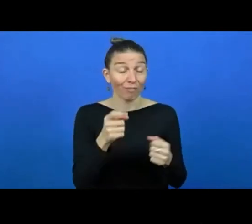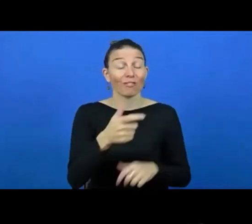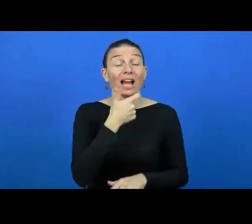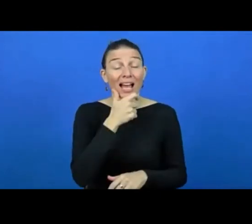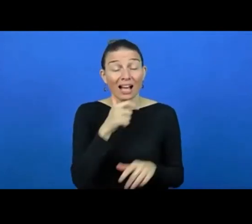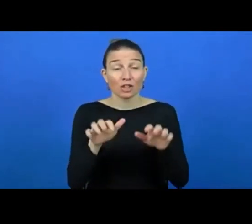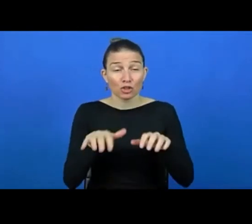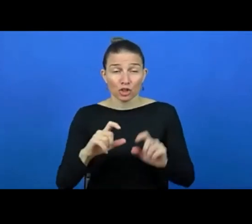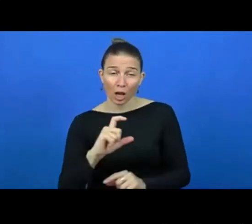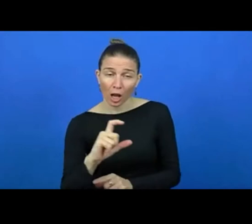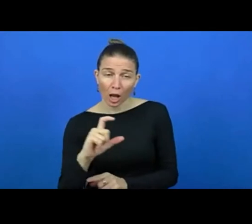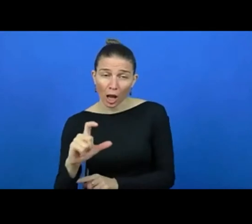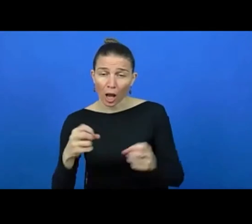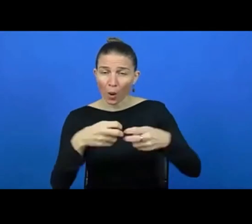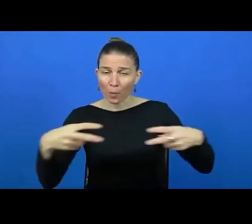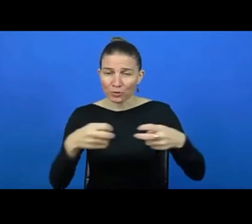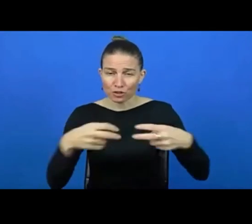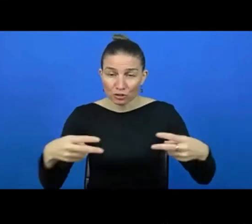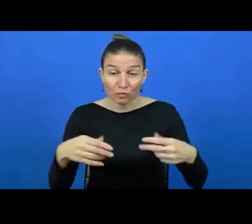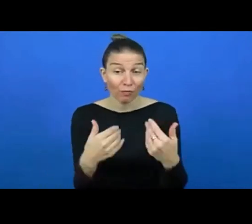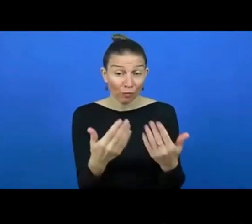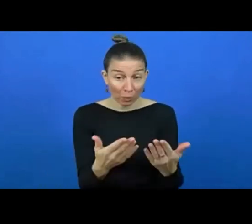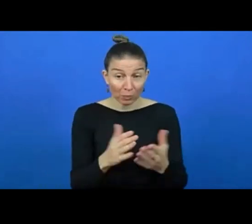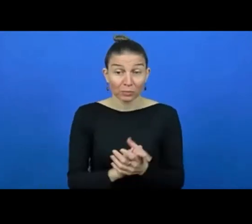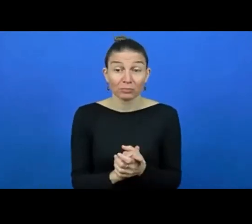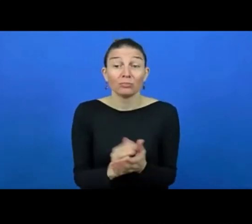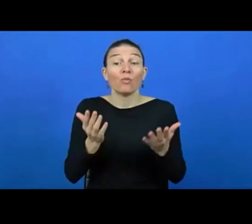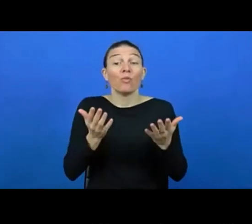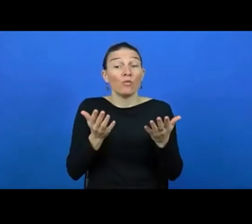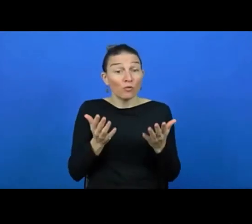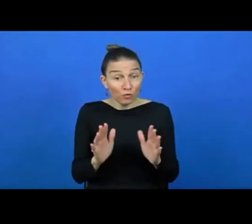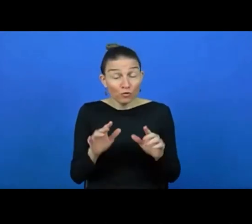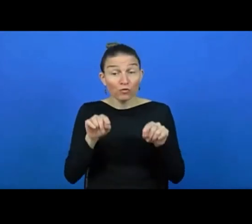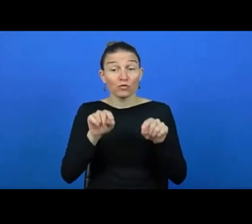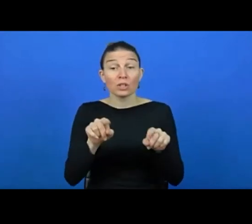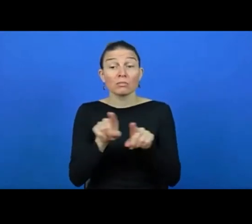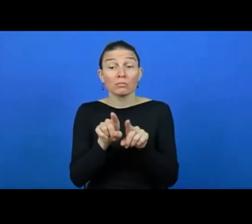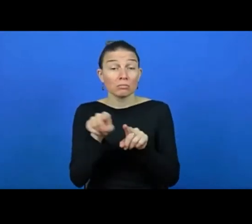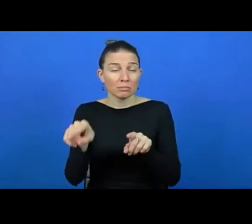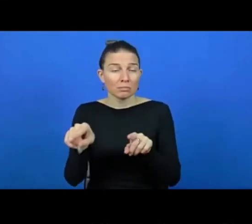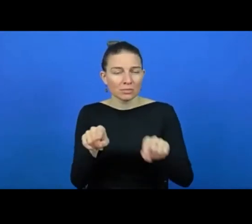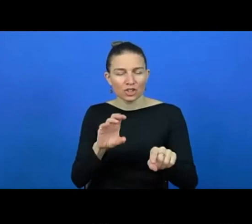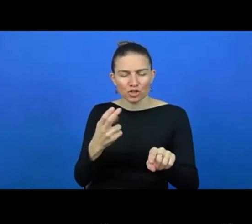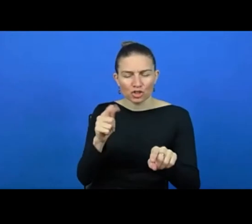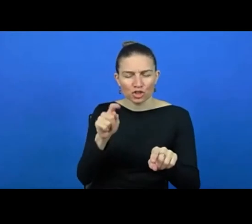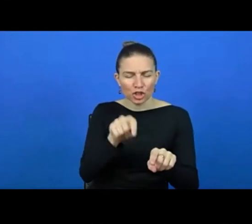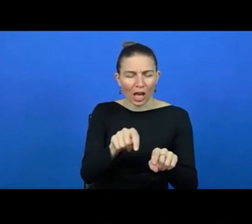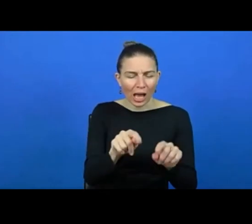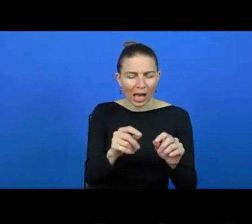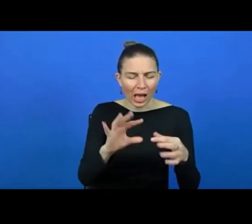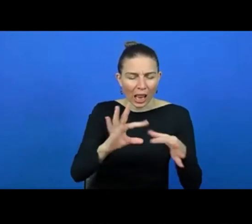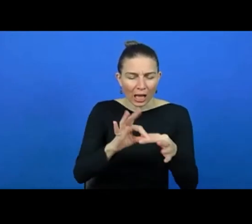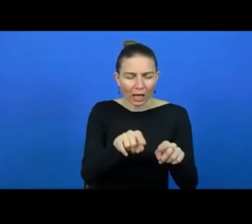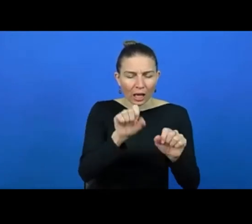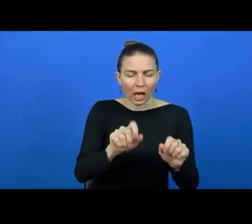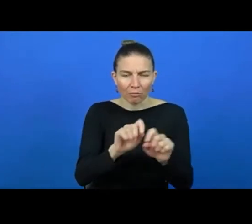recorded and a link will be shared after the event with all of you. And please also use the Q&A box at the bottom of the